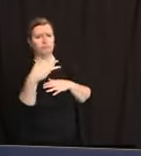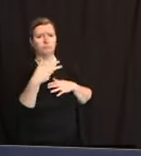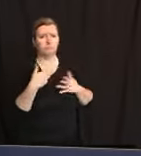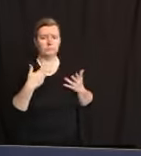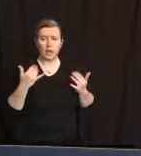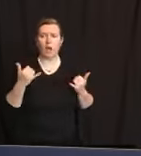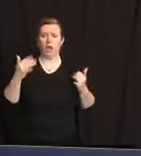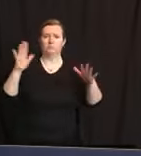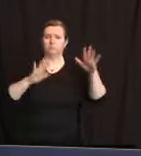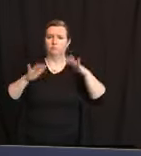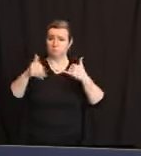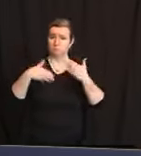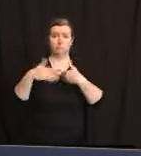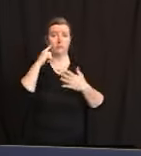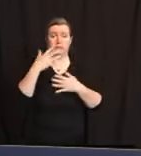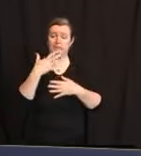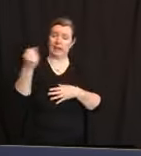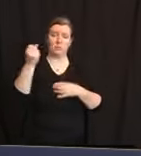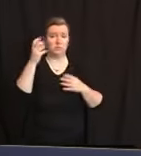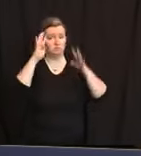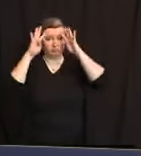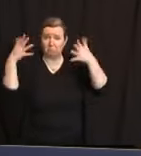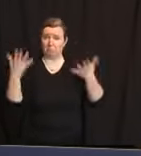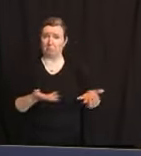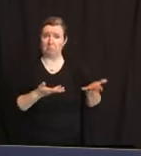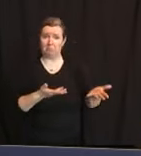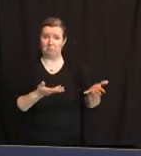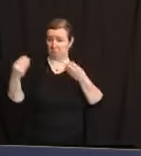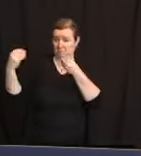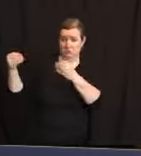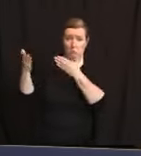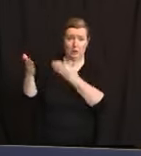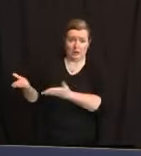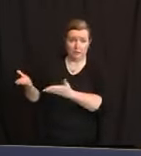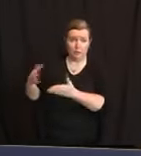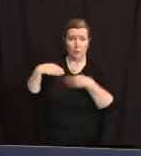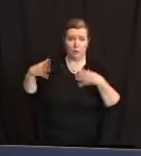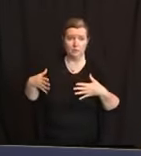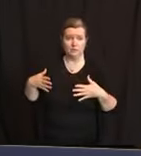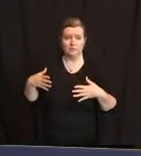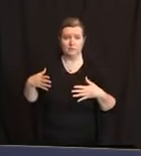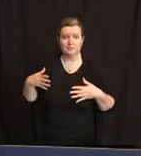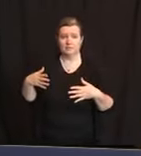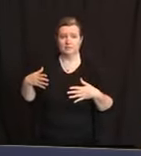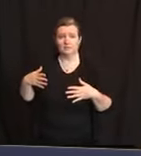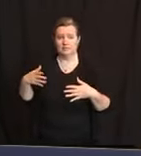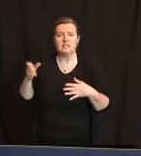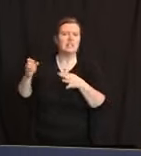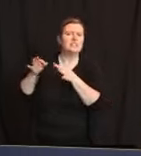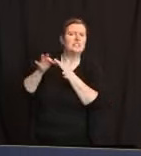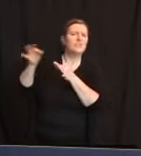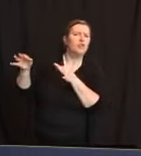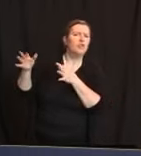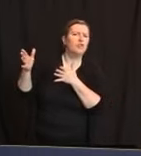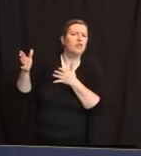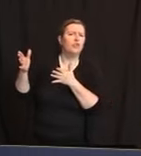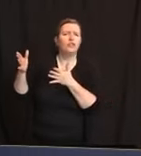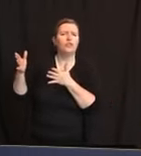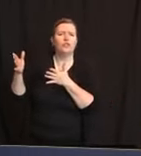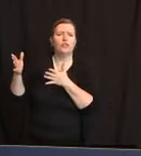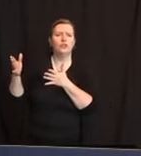with innovative ways of doing it. And the shop owners will be able to do deliveries, be able to meet the customer. I think it'll